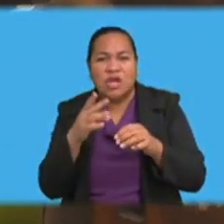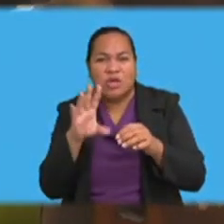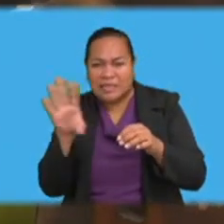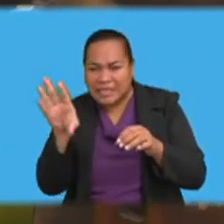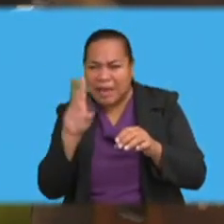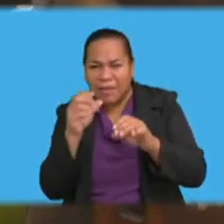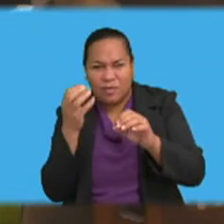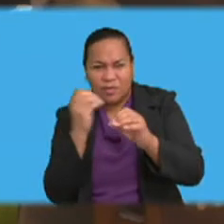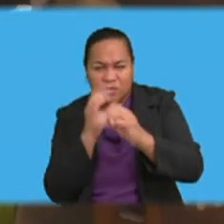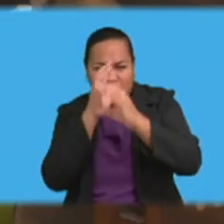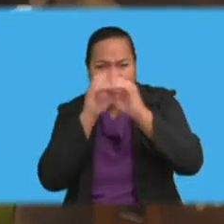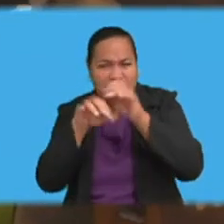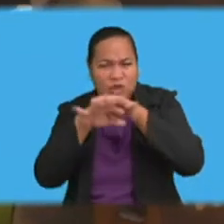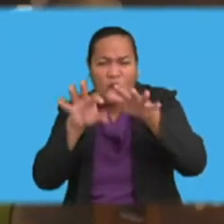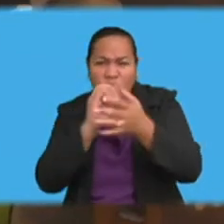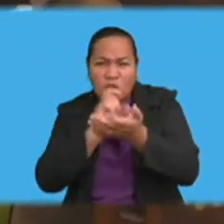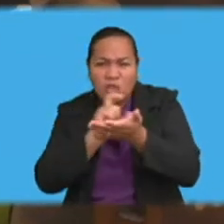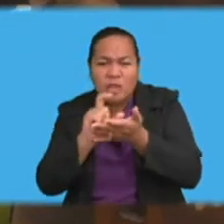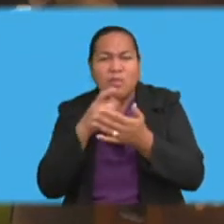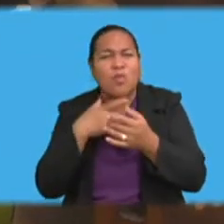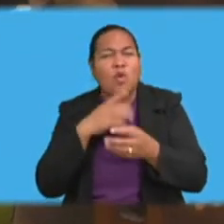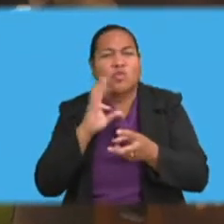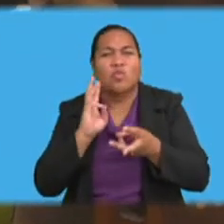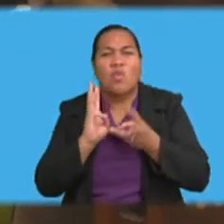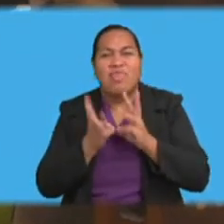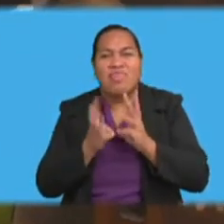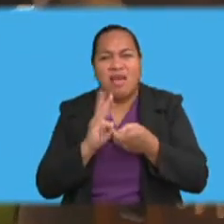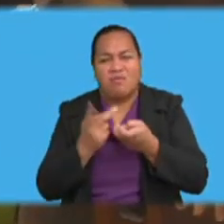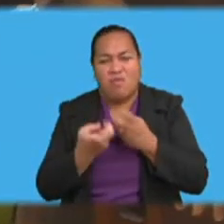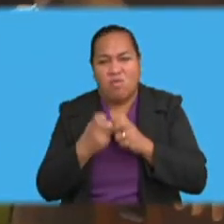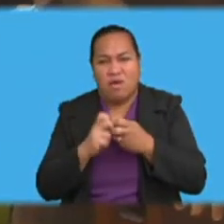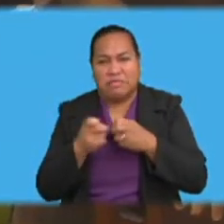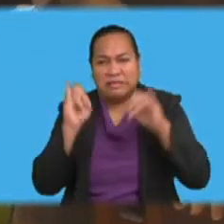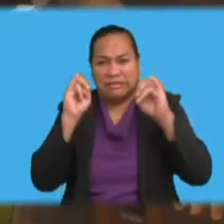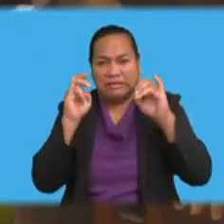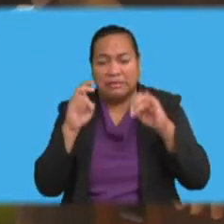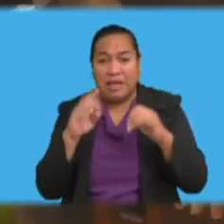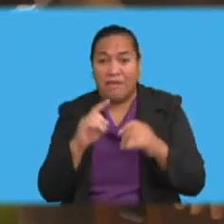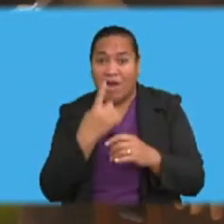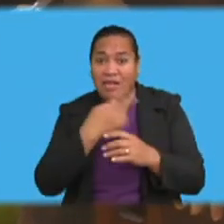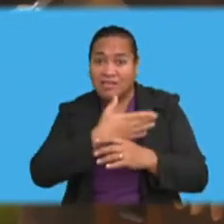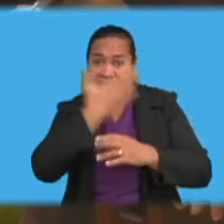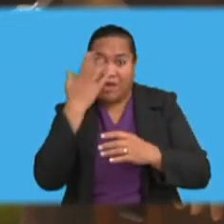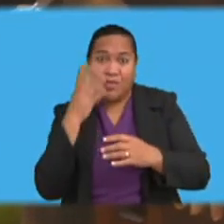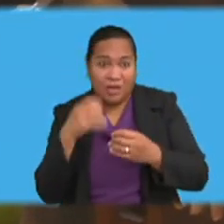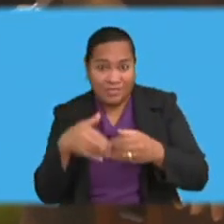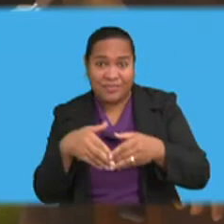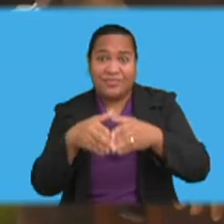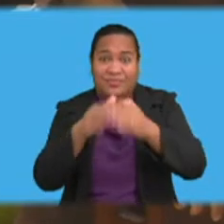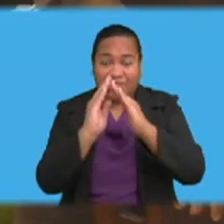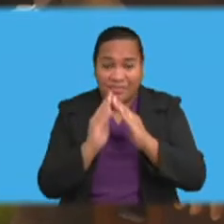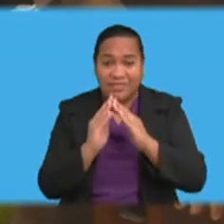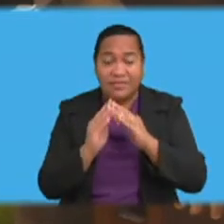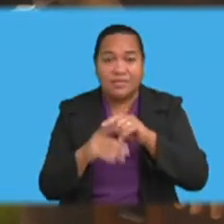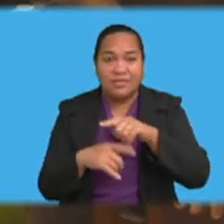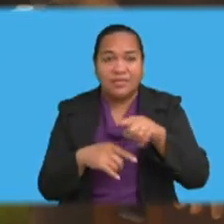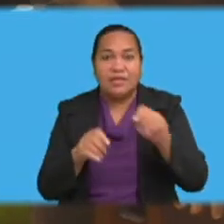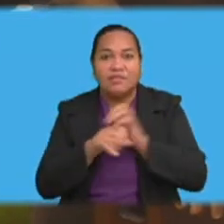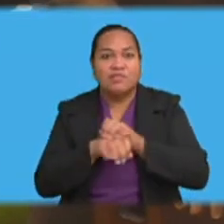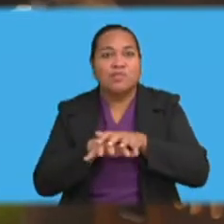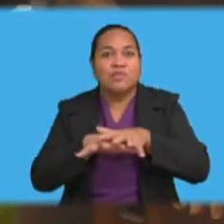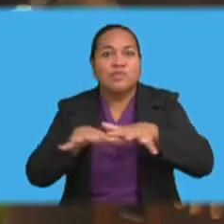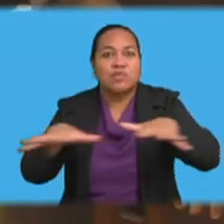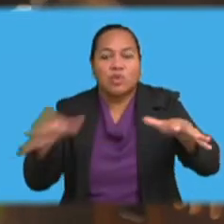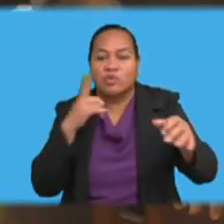and transmission drops caused by poor weather. Even on the very first day of the launch, the Aiyaz-Sayed digital television service had exceeded the